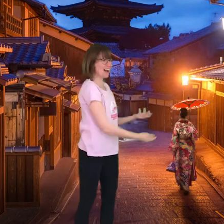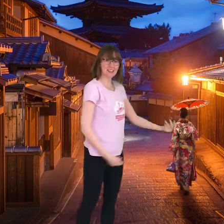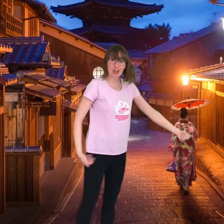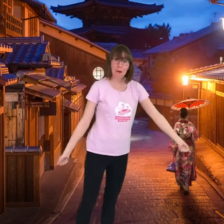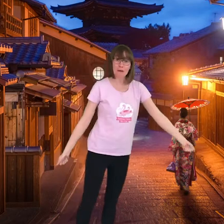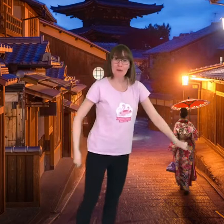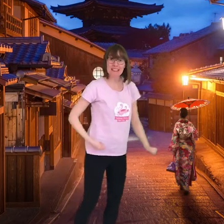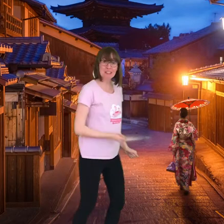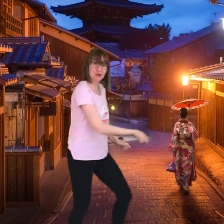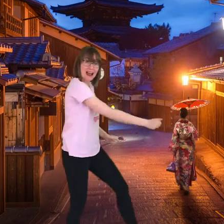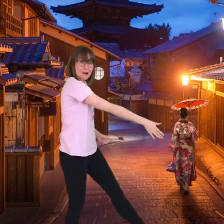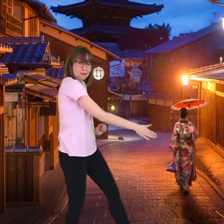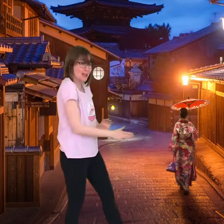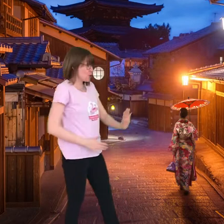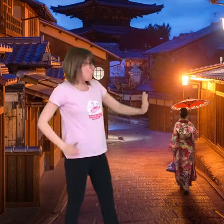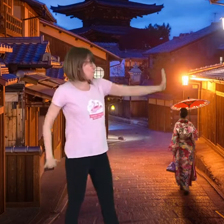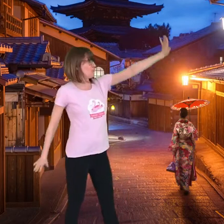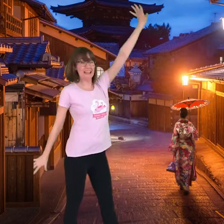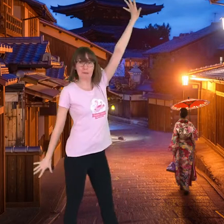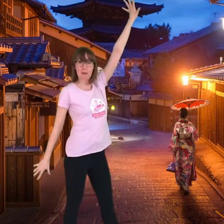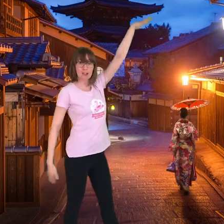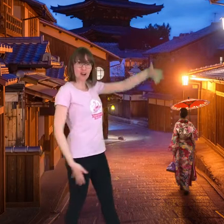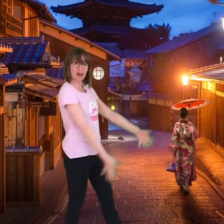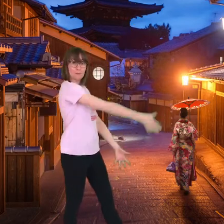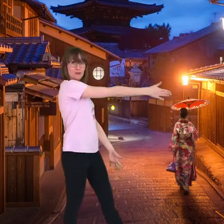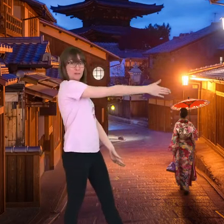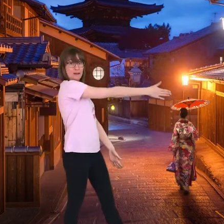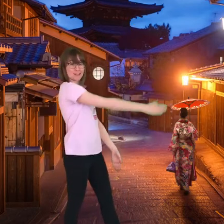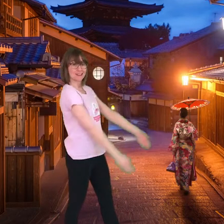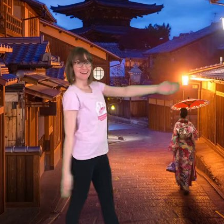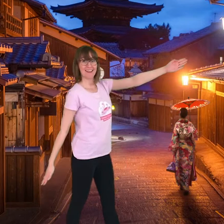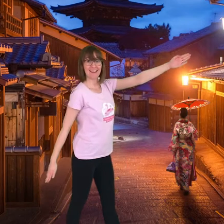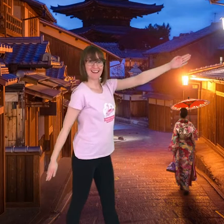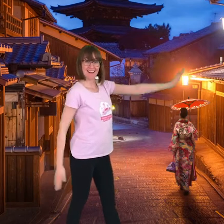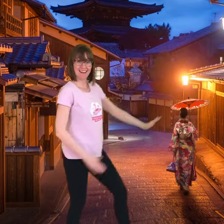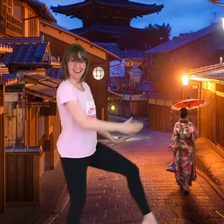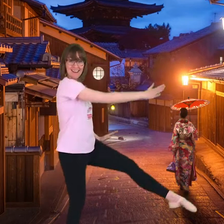That's nice. Show everybody in your house your brilliant martial art movement.